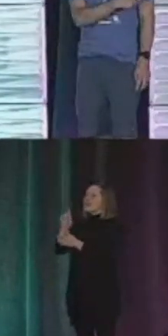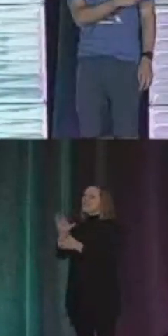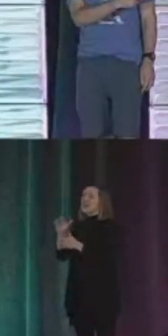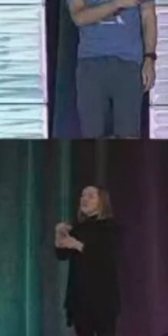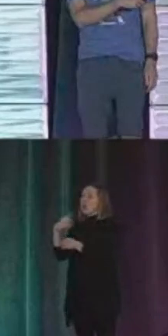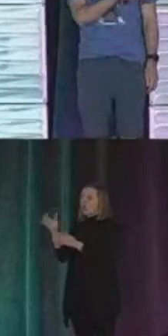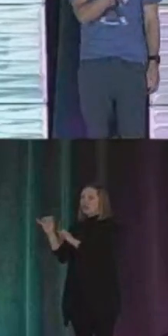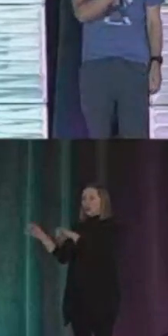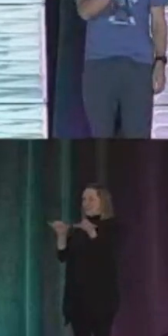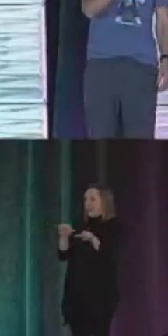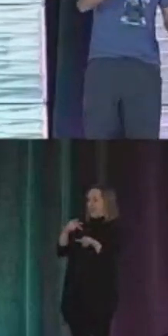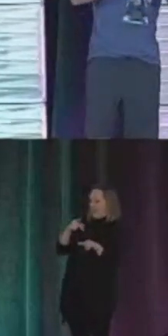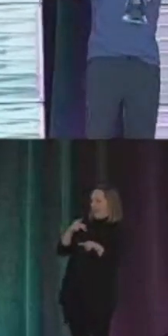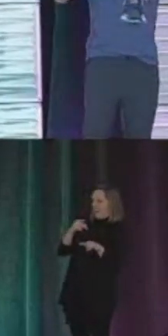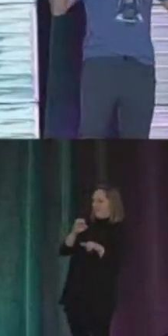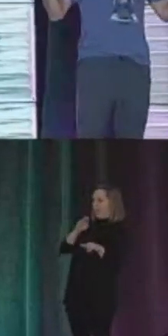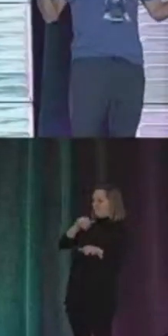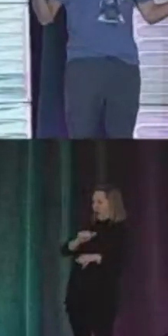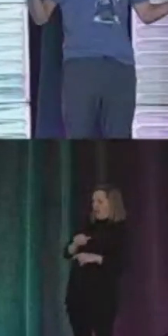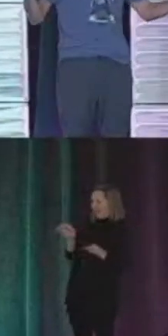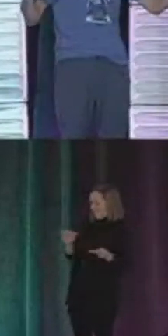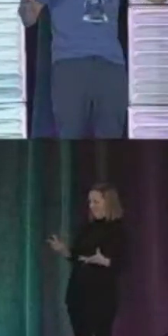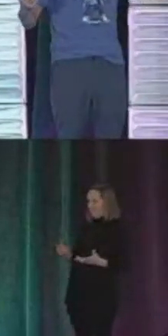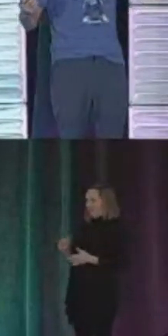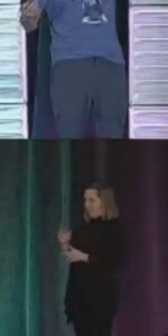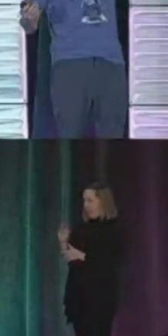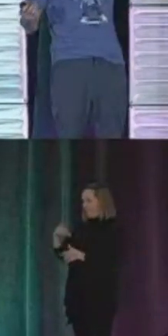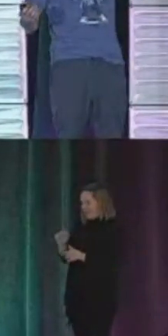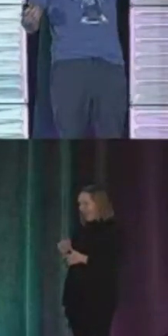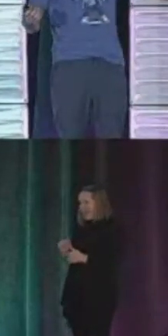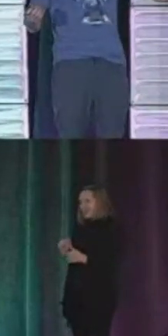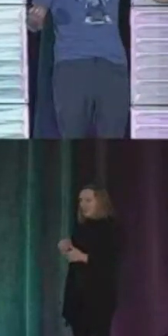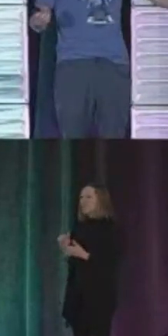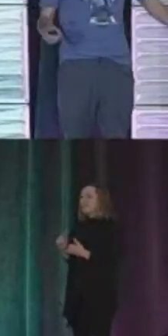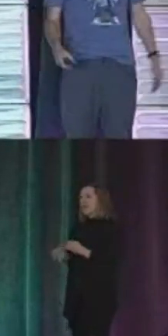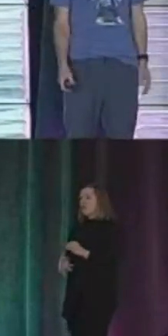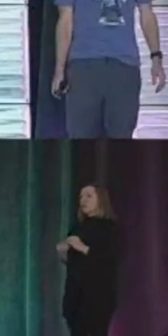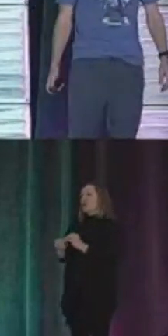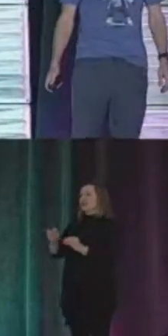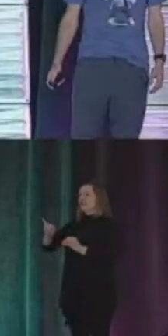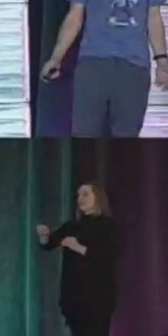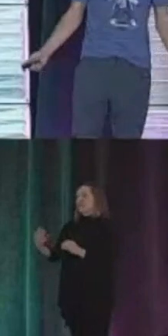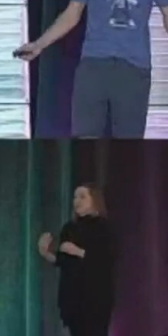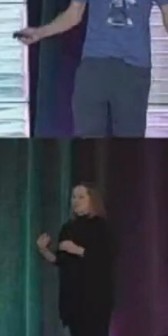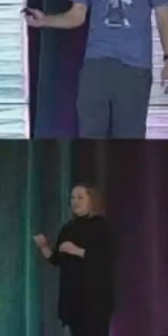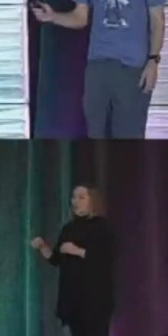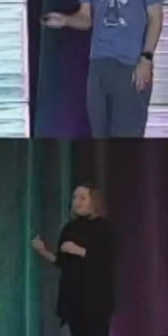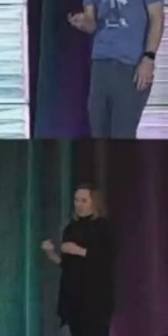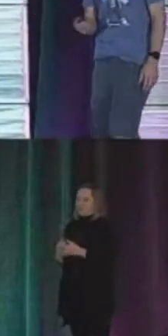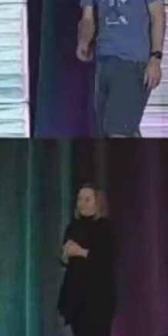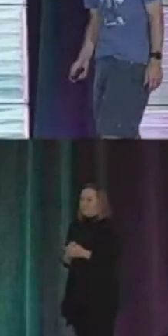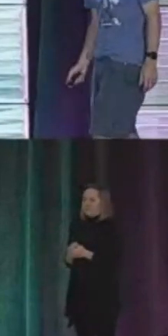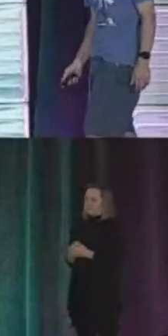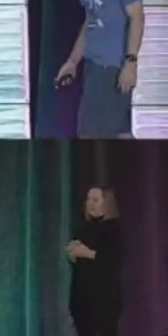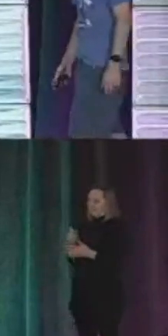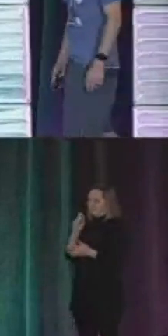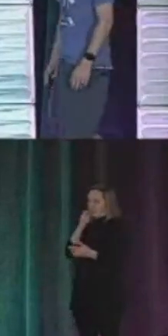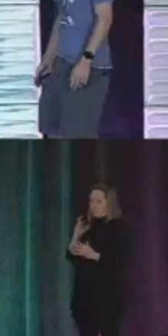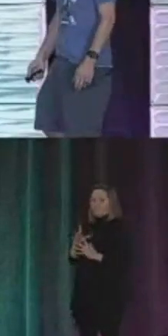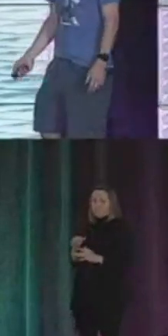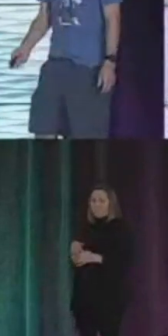like a PESPA. It's just like an MPA, except now we're loading JavaScript. So that's cool, nice and